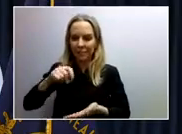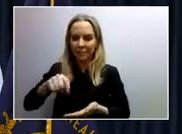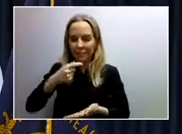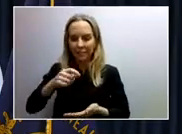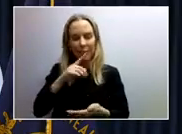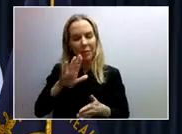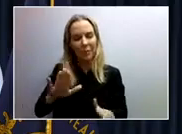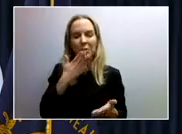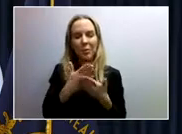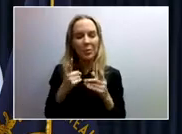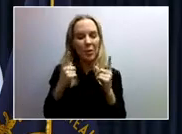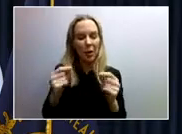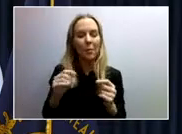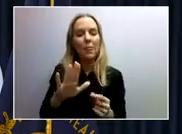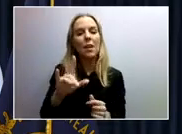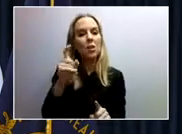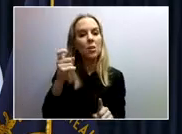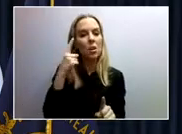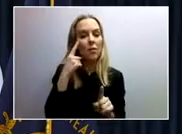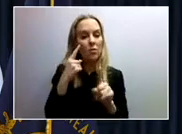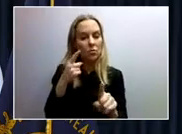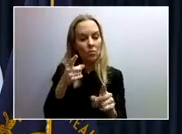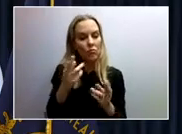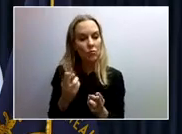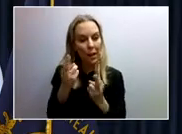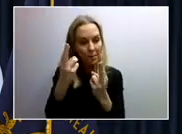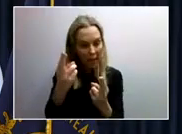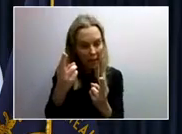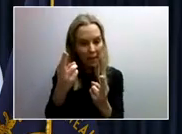All right. Governor, do you recommend at this